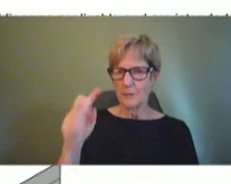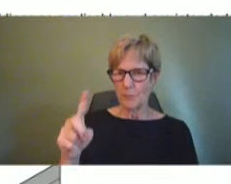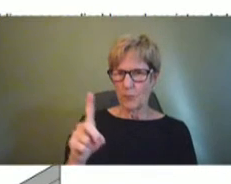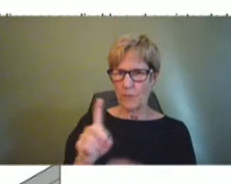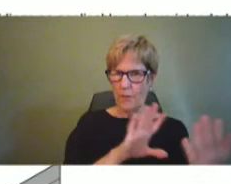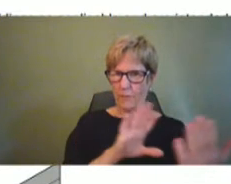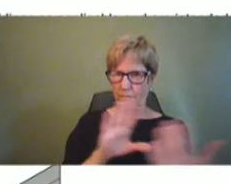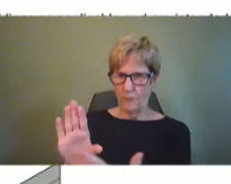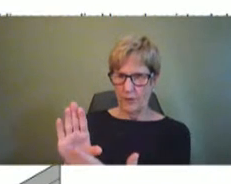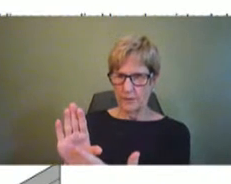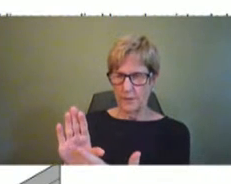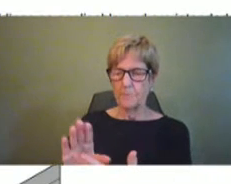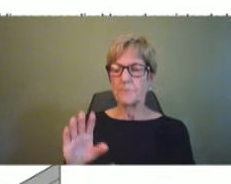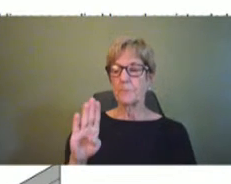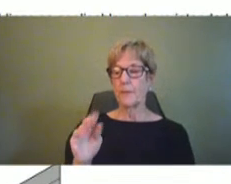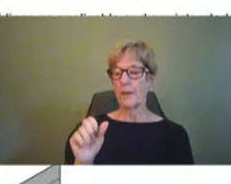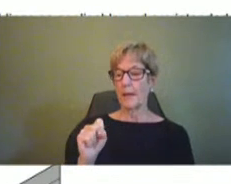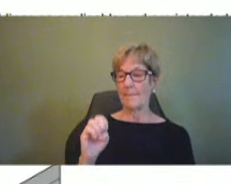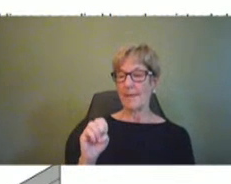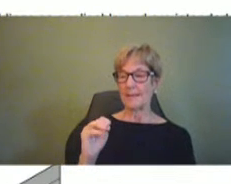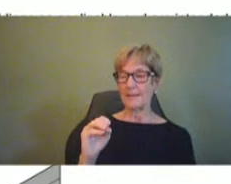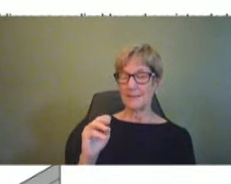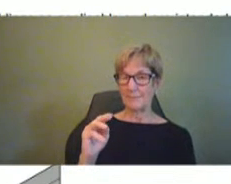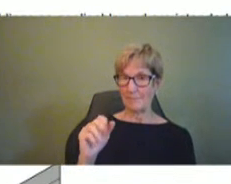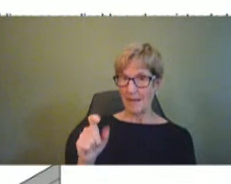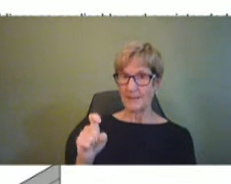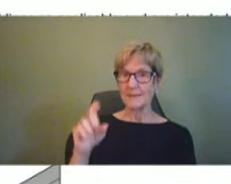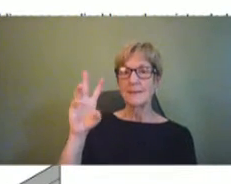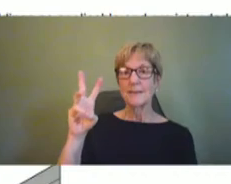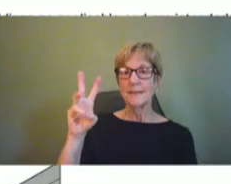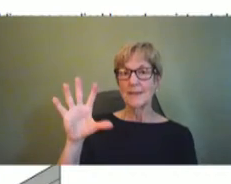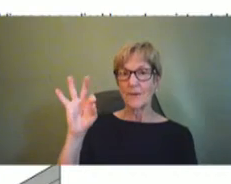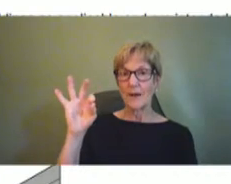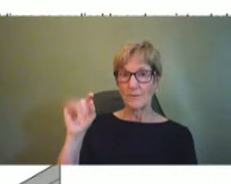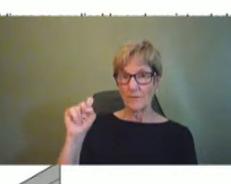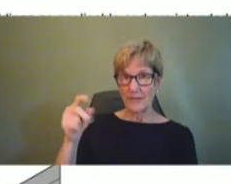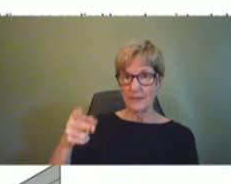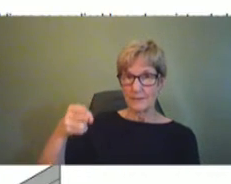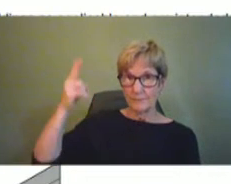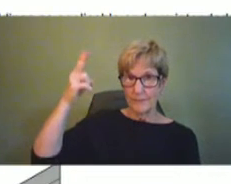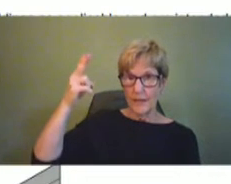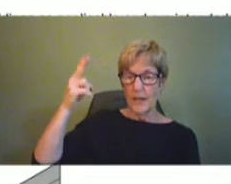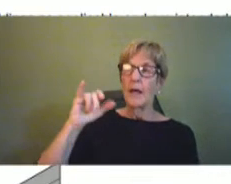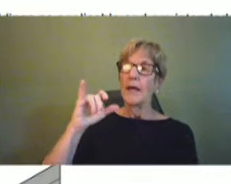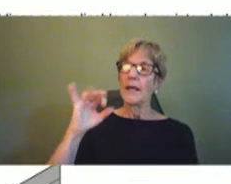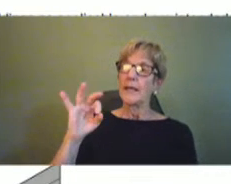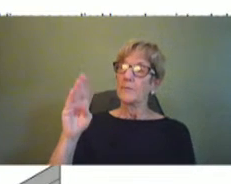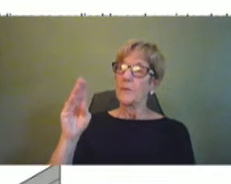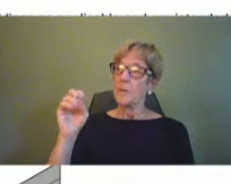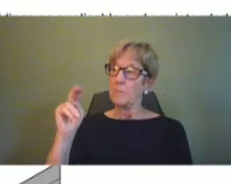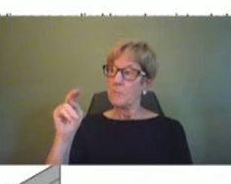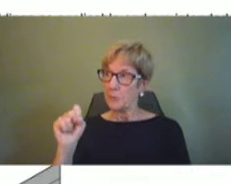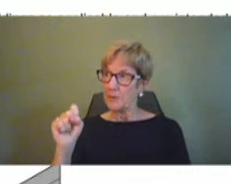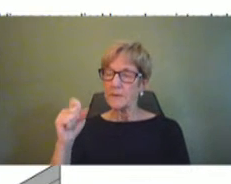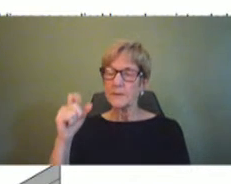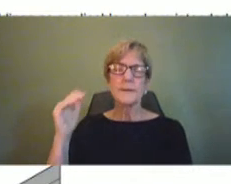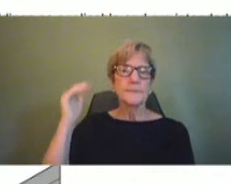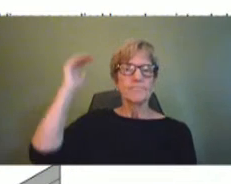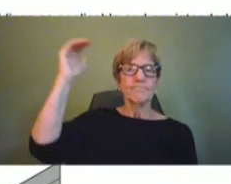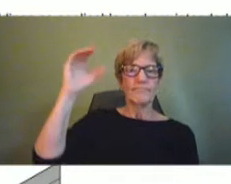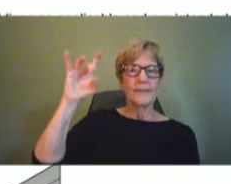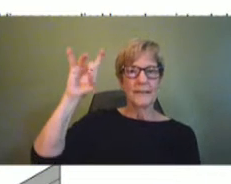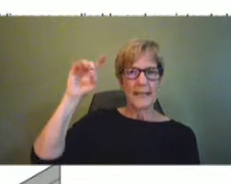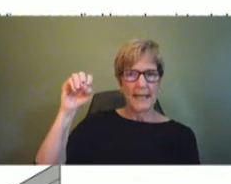the base Max height is 65 ft if a petitioner earns bonuses a building could go to 80 feet again that's going to